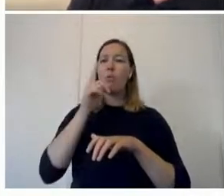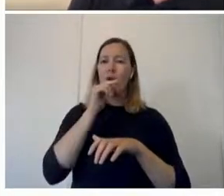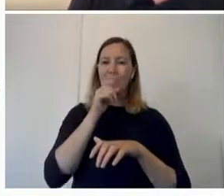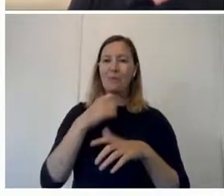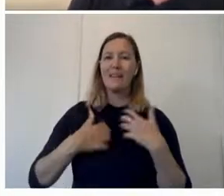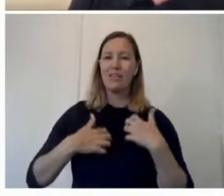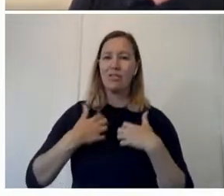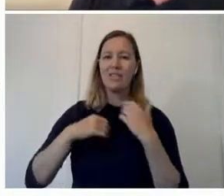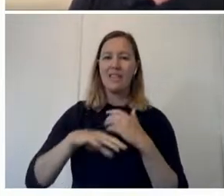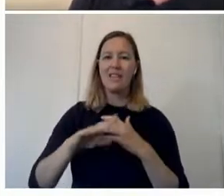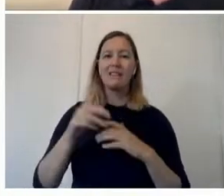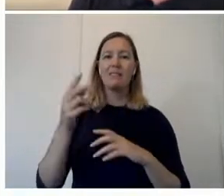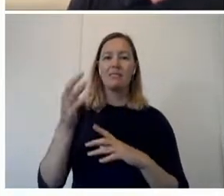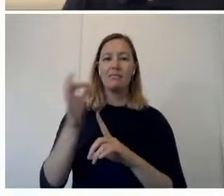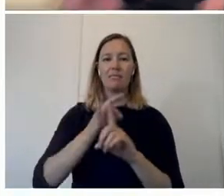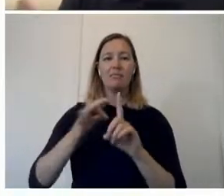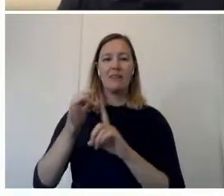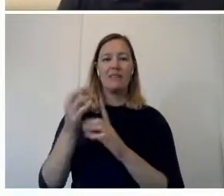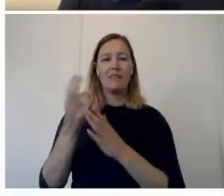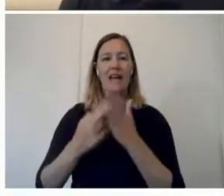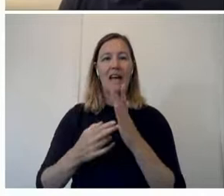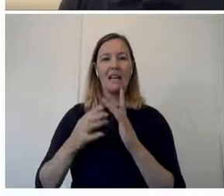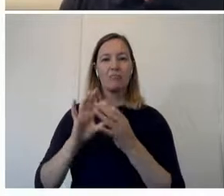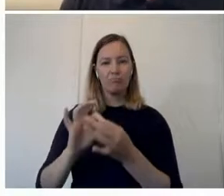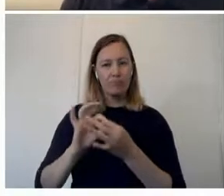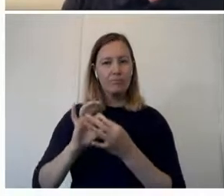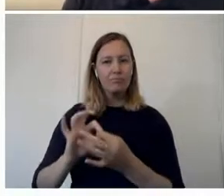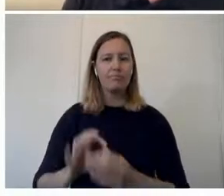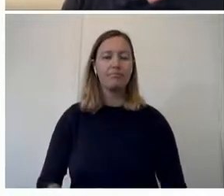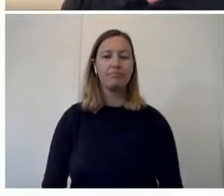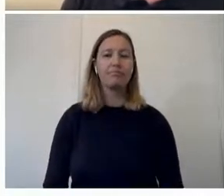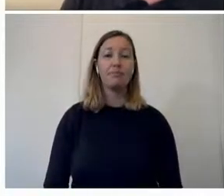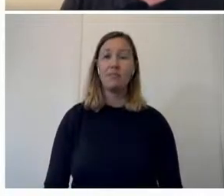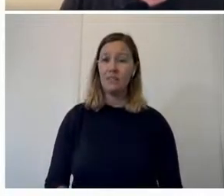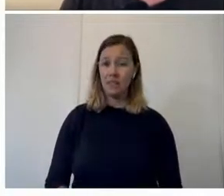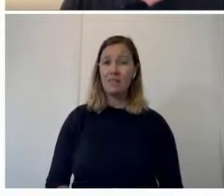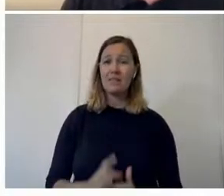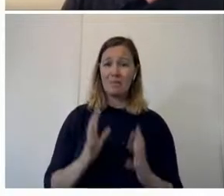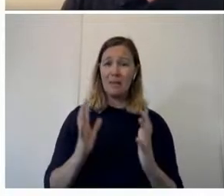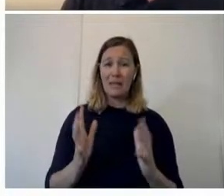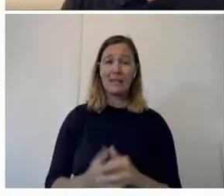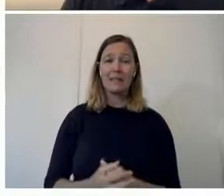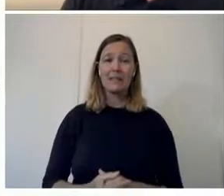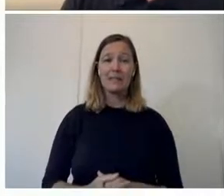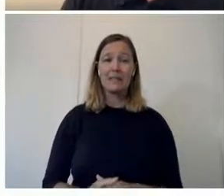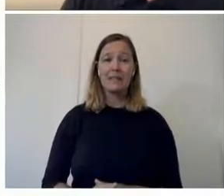interested in engaging. This is enormous. So this is not a niche